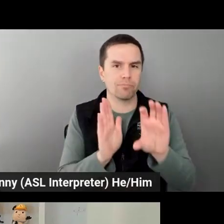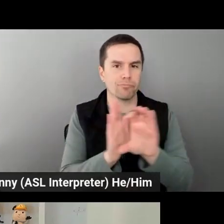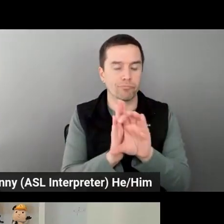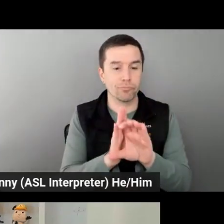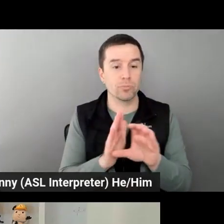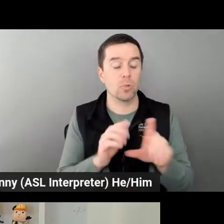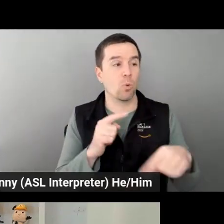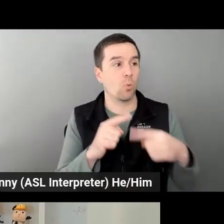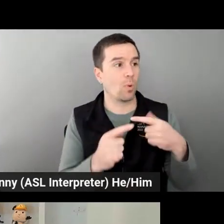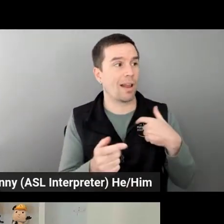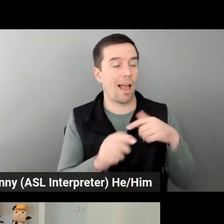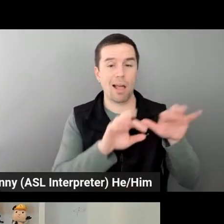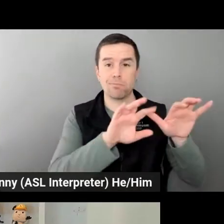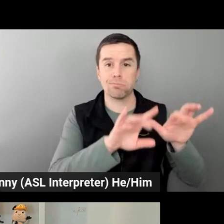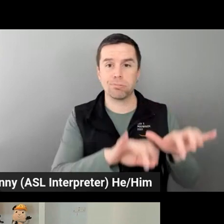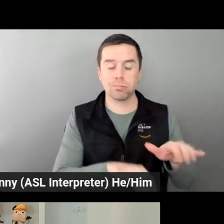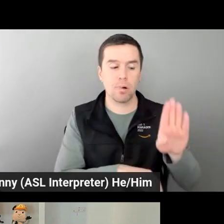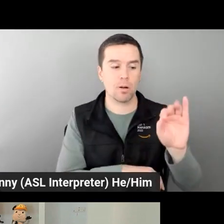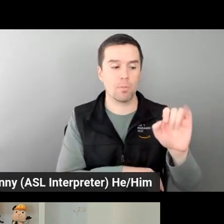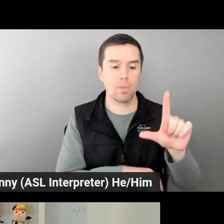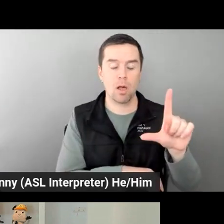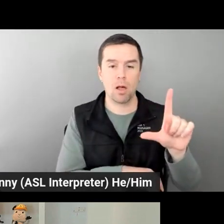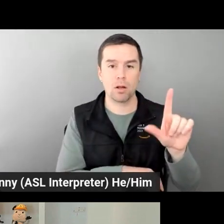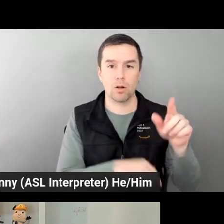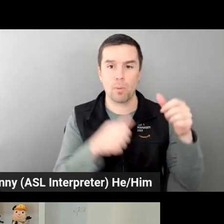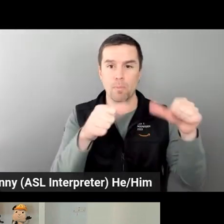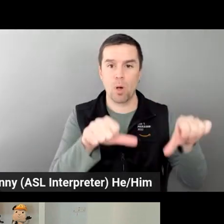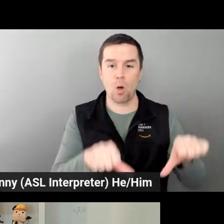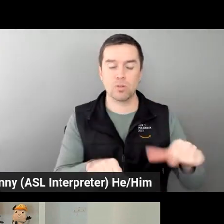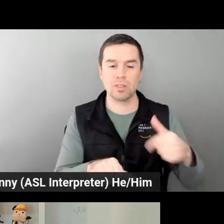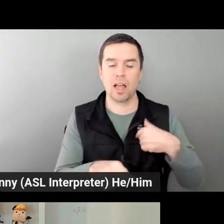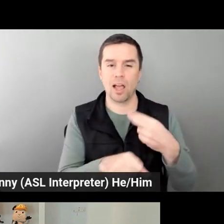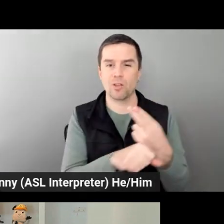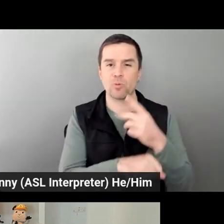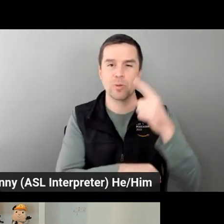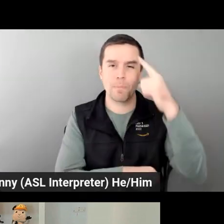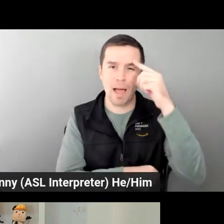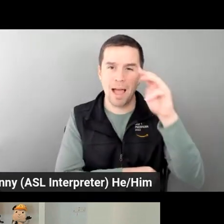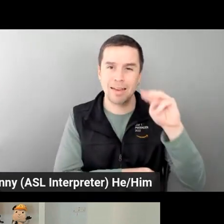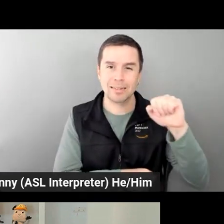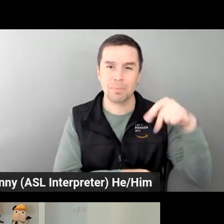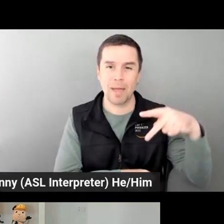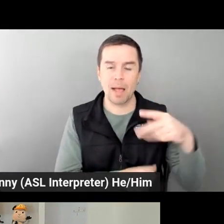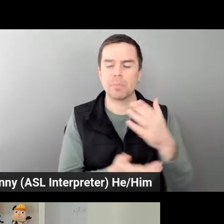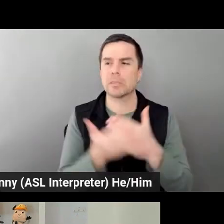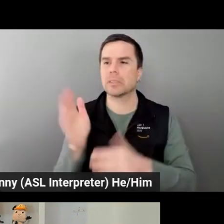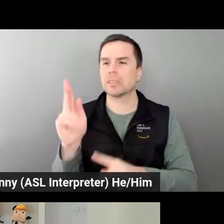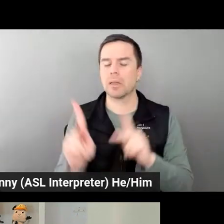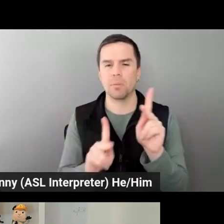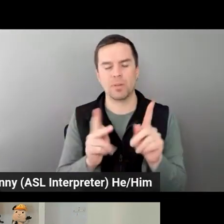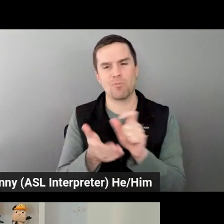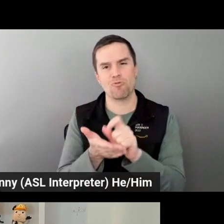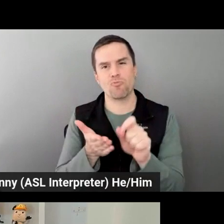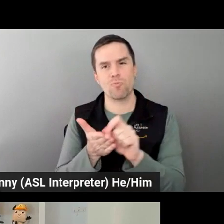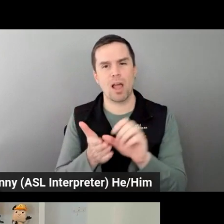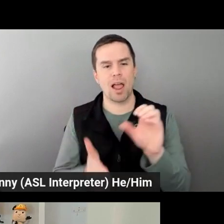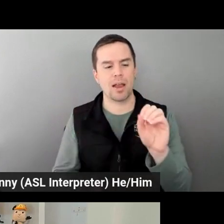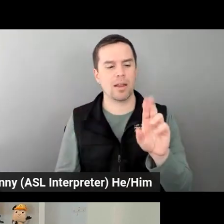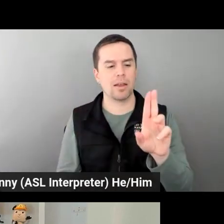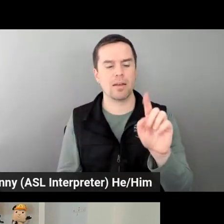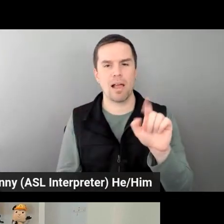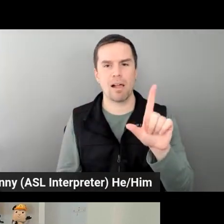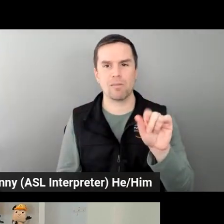do an outline. If an outline works for you, that's awesome. I like to use a mind map, and a mind map's somewhat similar structurally to an